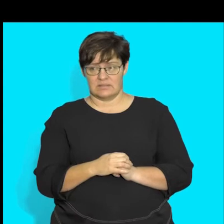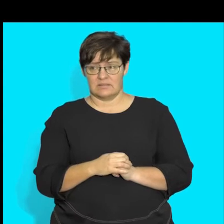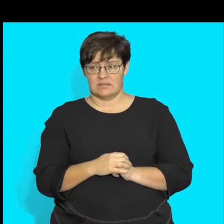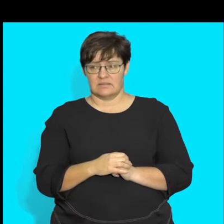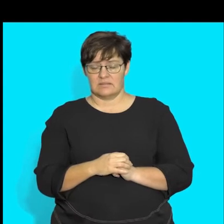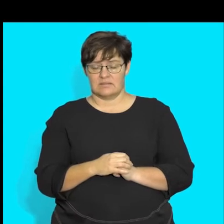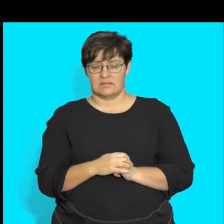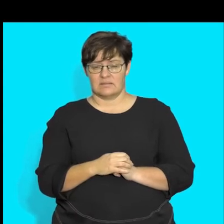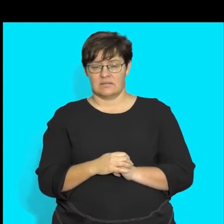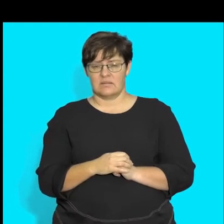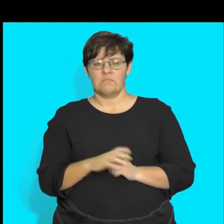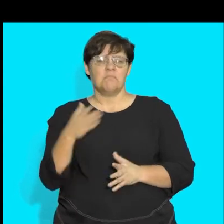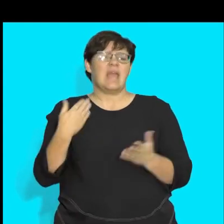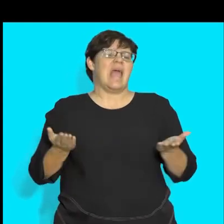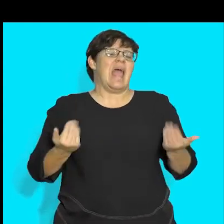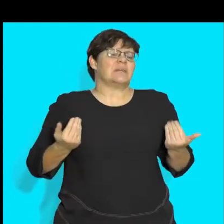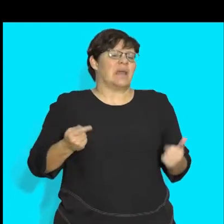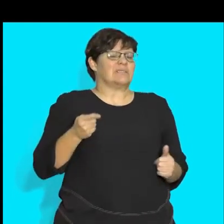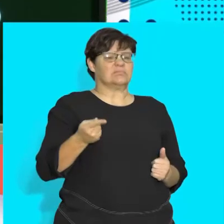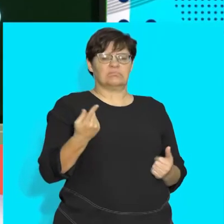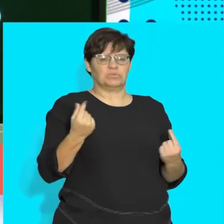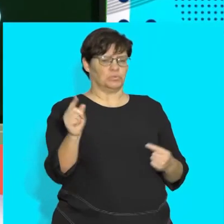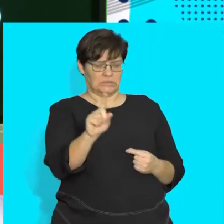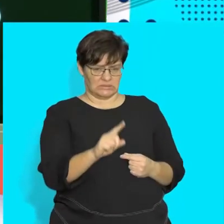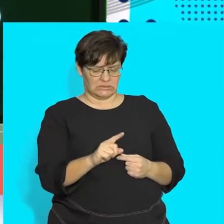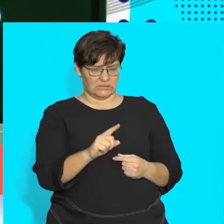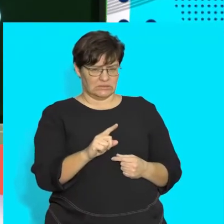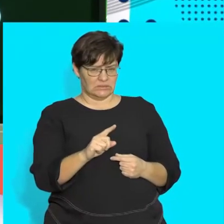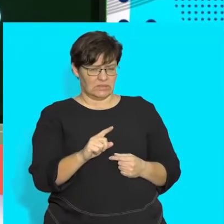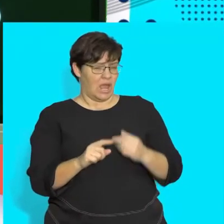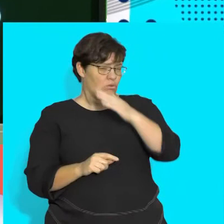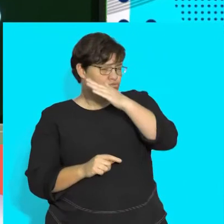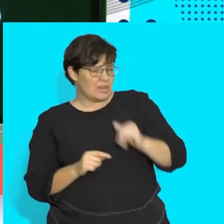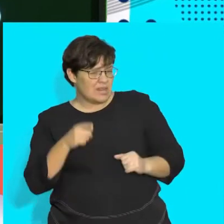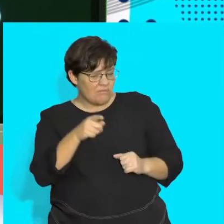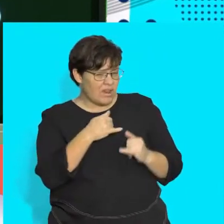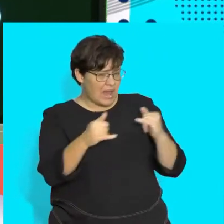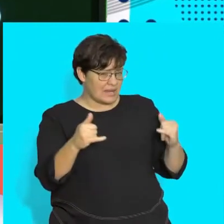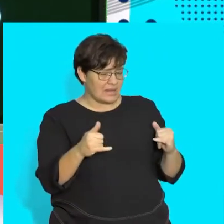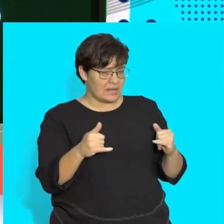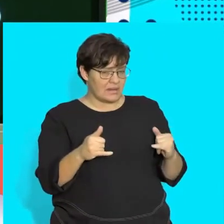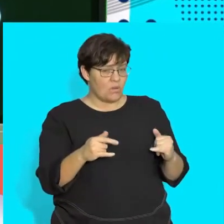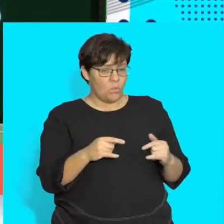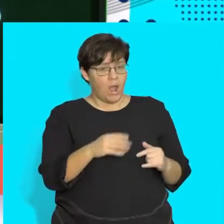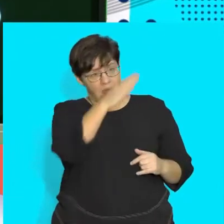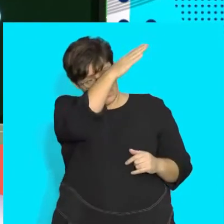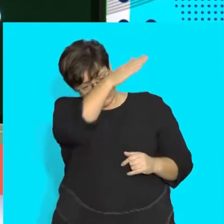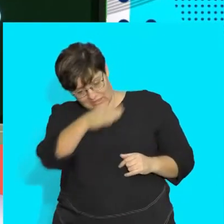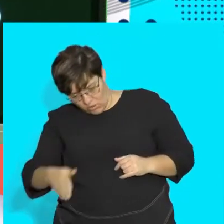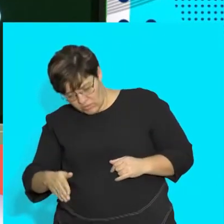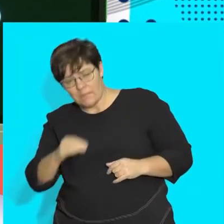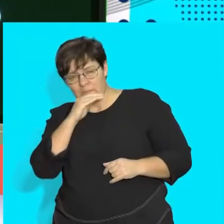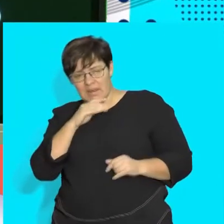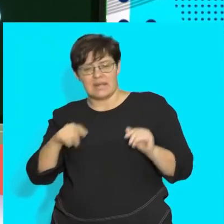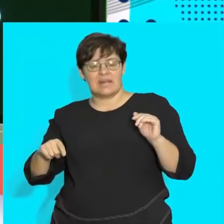All right. What do I expect the gradient to be, though? The gradient of this line, the line is going down, so the gradient must be negative.